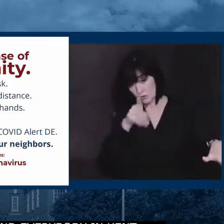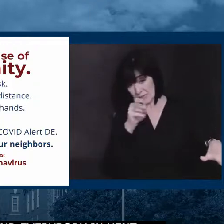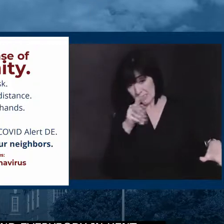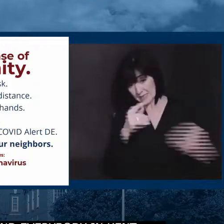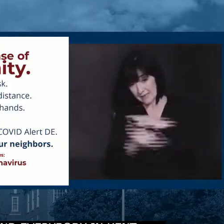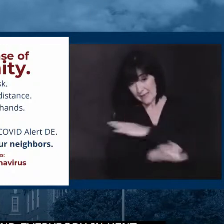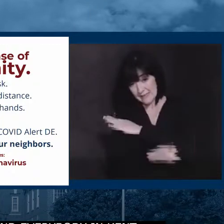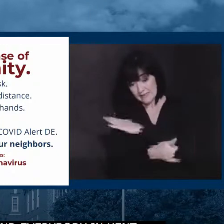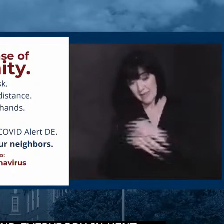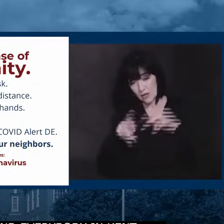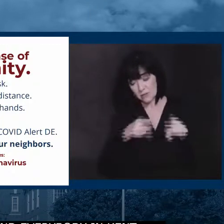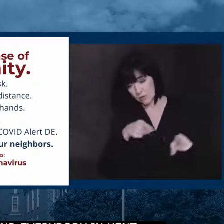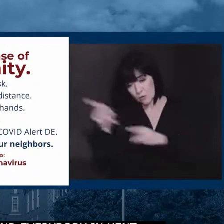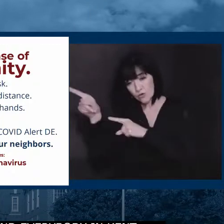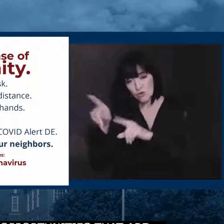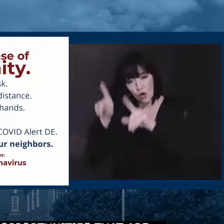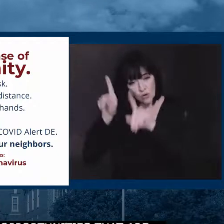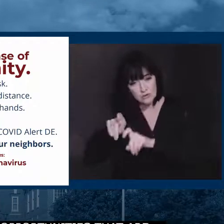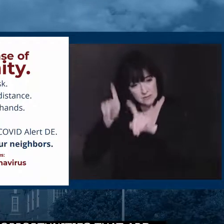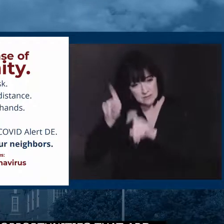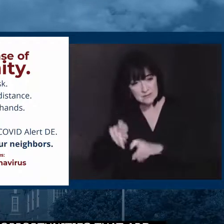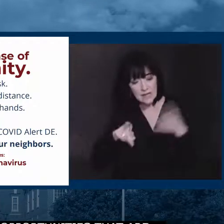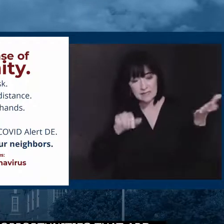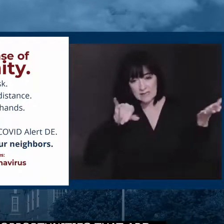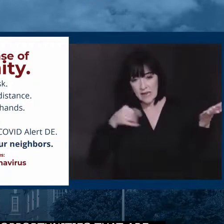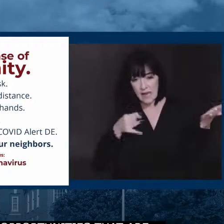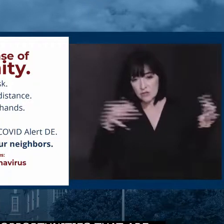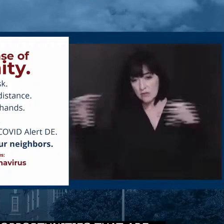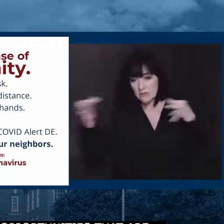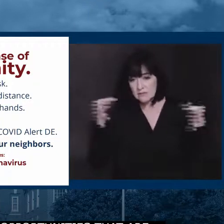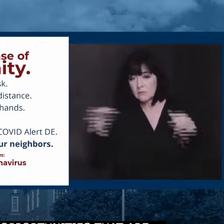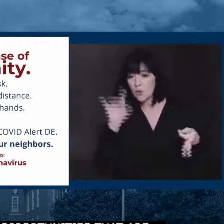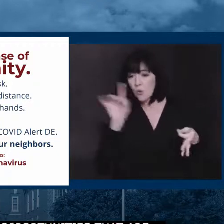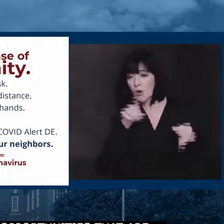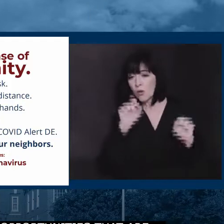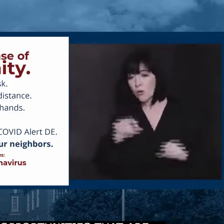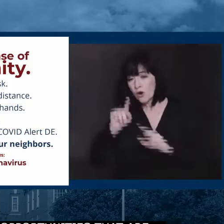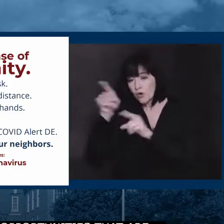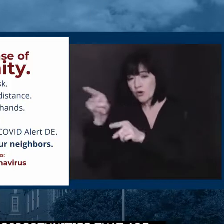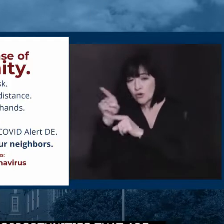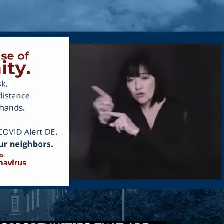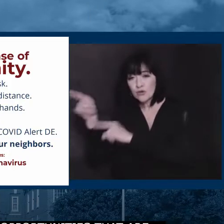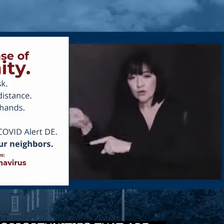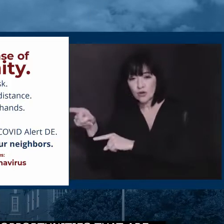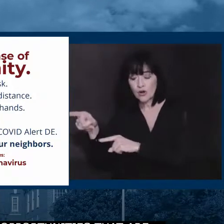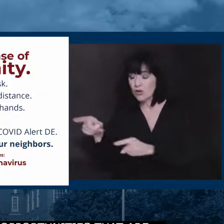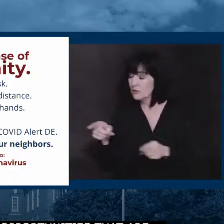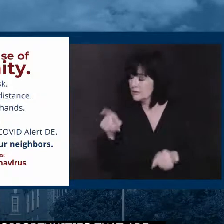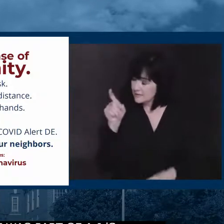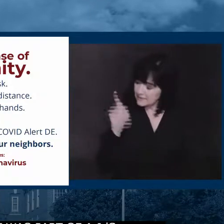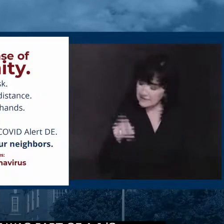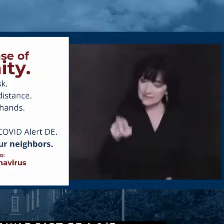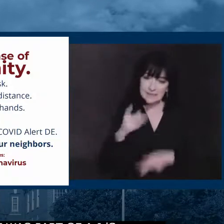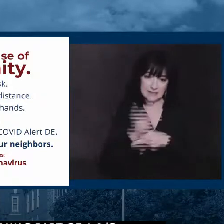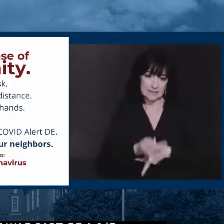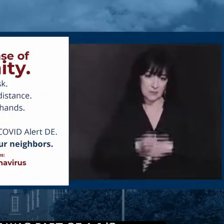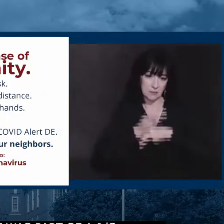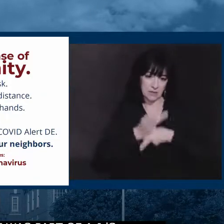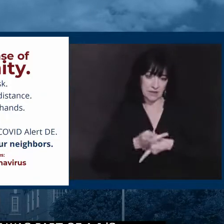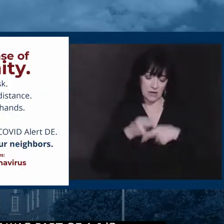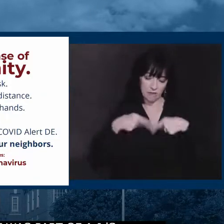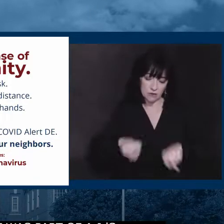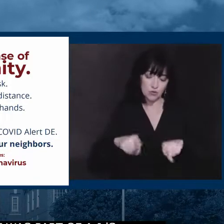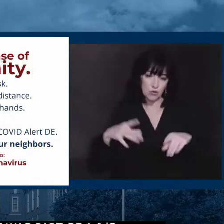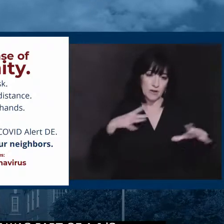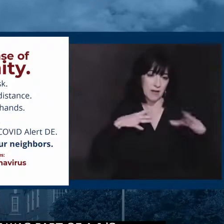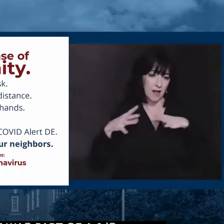the website. It was part of AJ's presentation. We just need to be careful, particularly over these holidays. Stay at